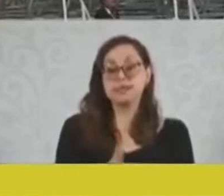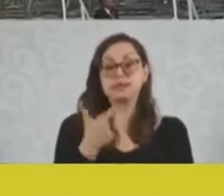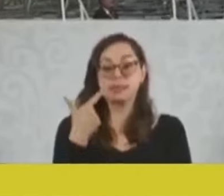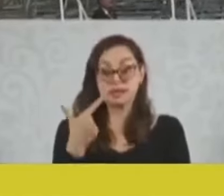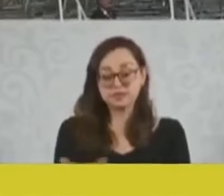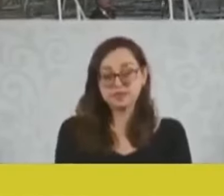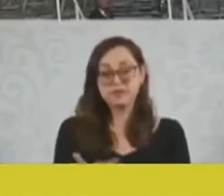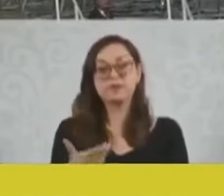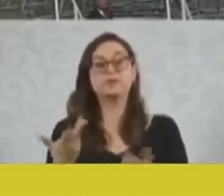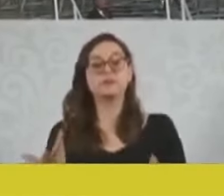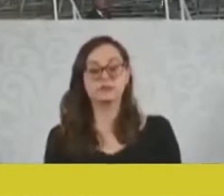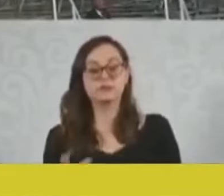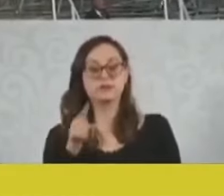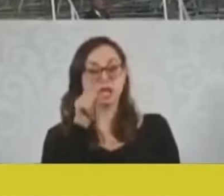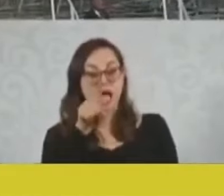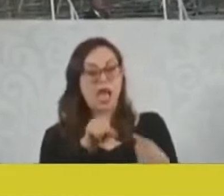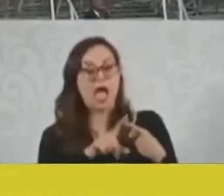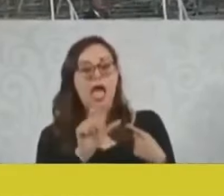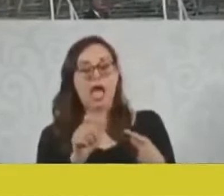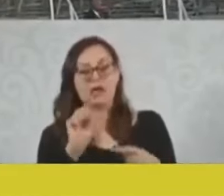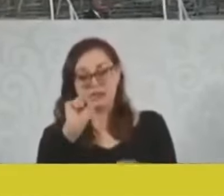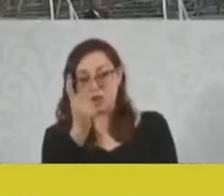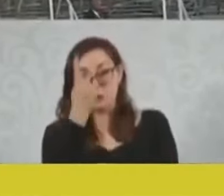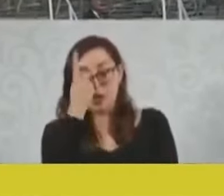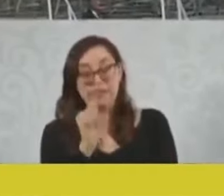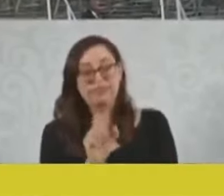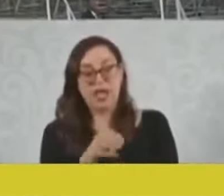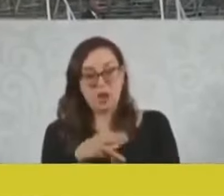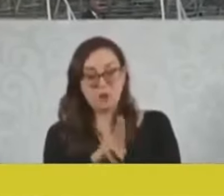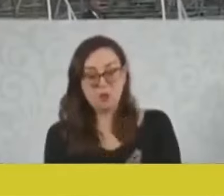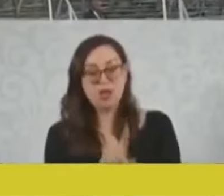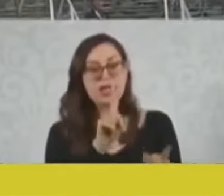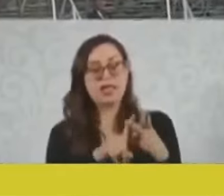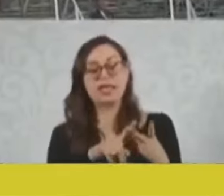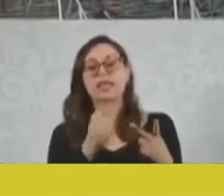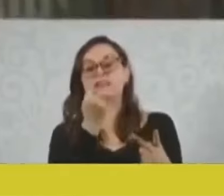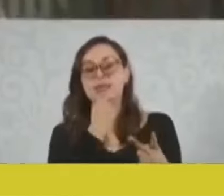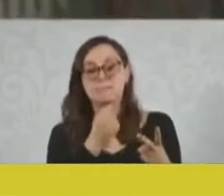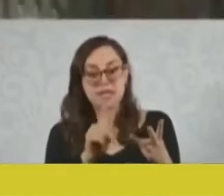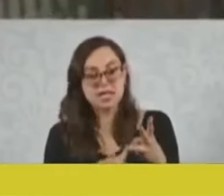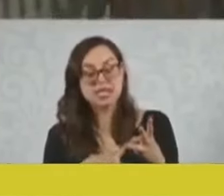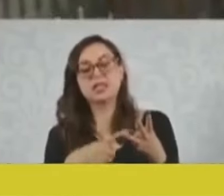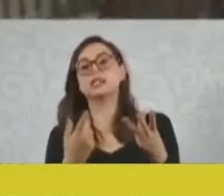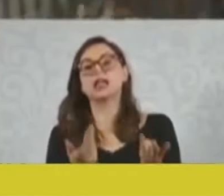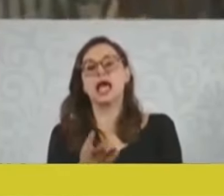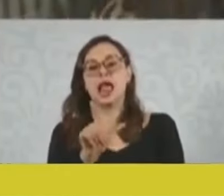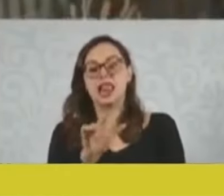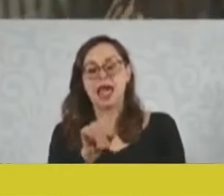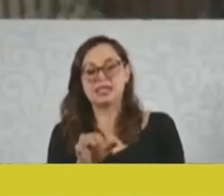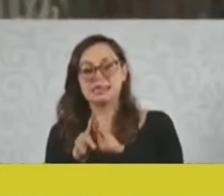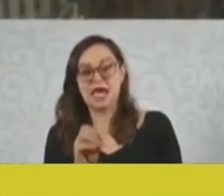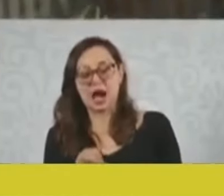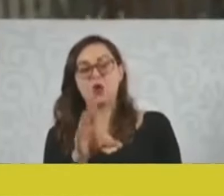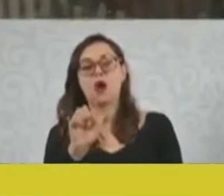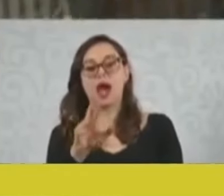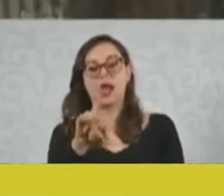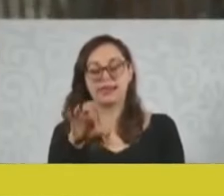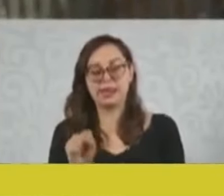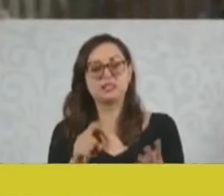87. We will enlarge airports of Tamuin and San Luis Potosí, Tepic, Lázaro Cárdenas,